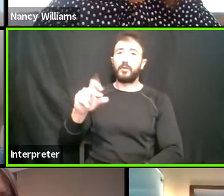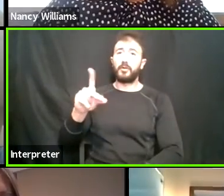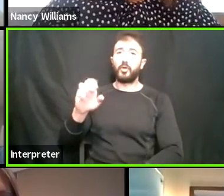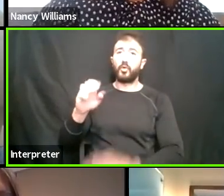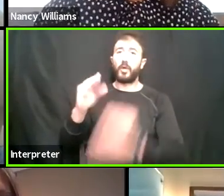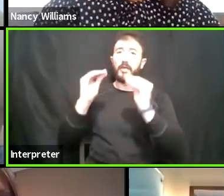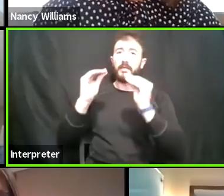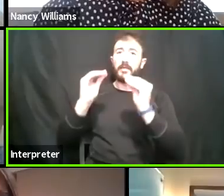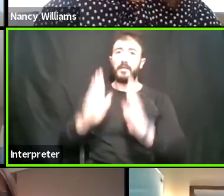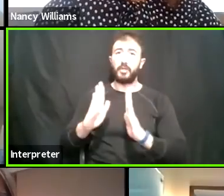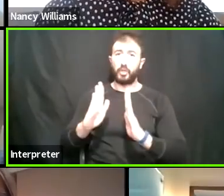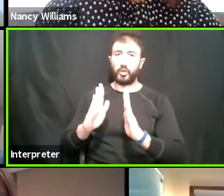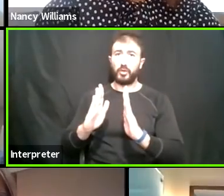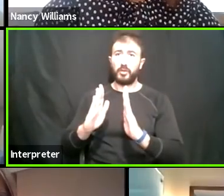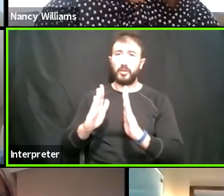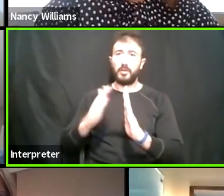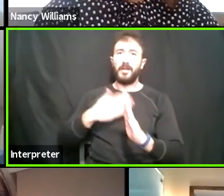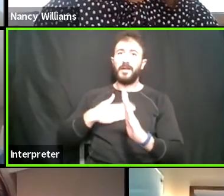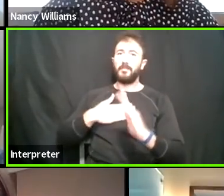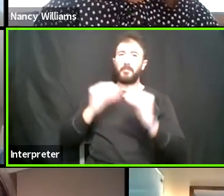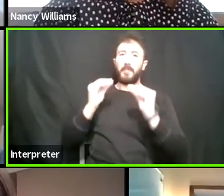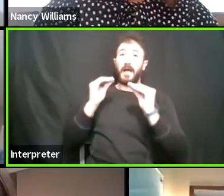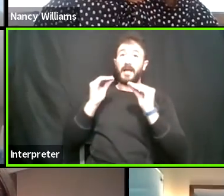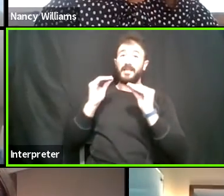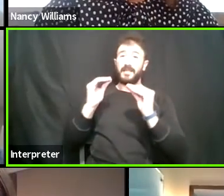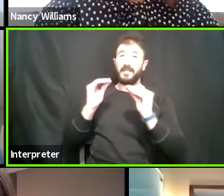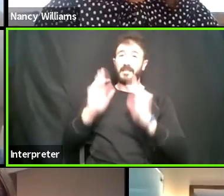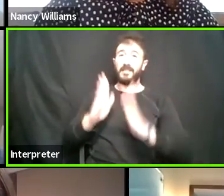is not a very good spot to do